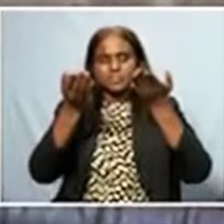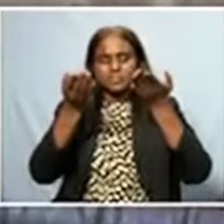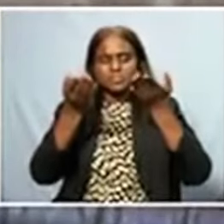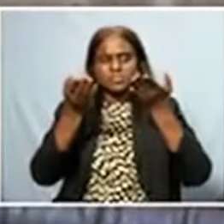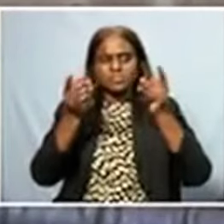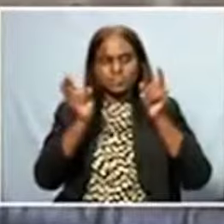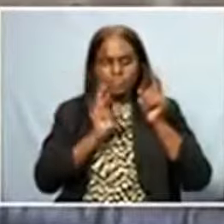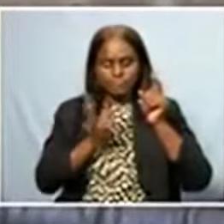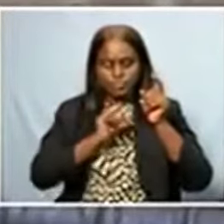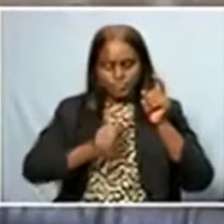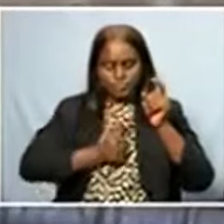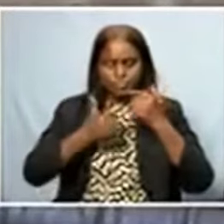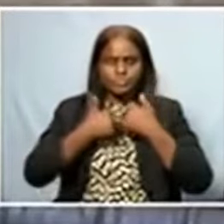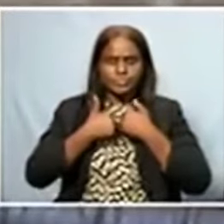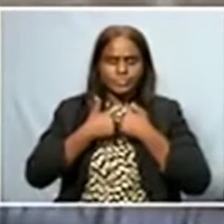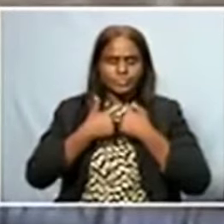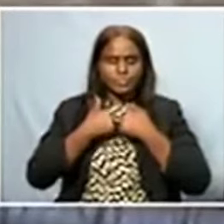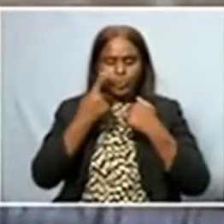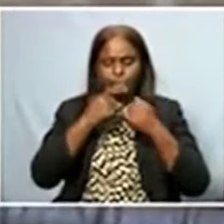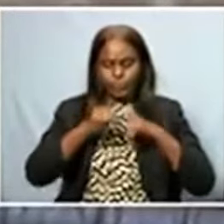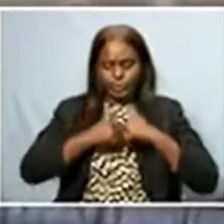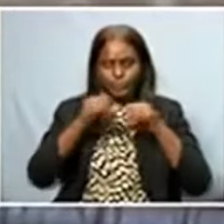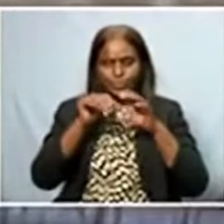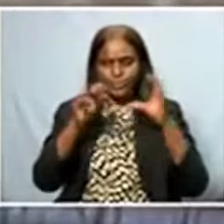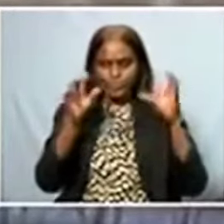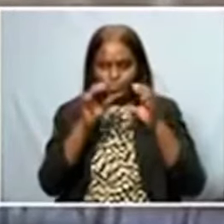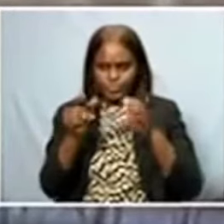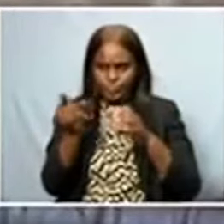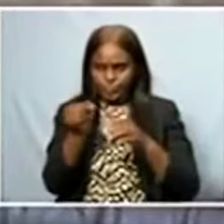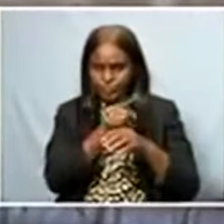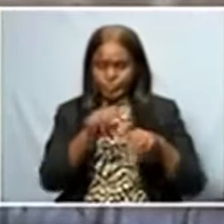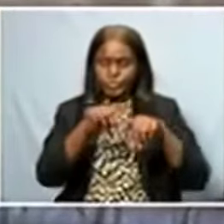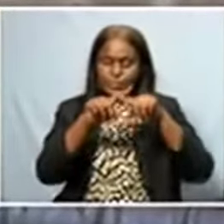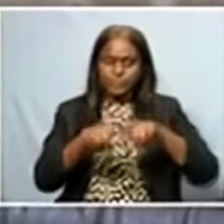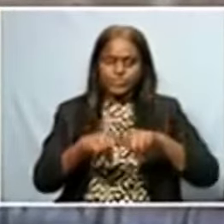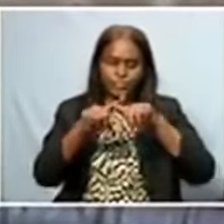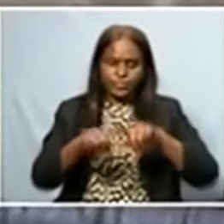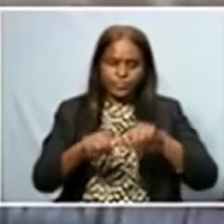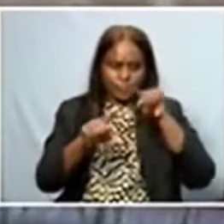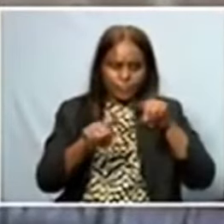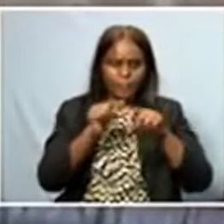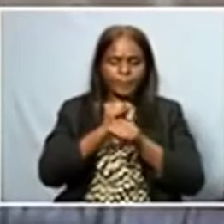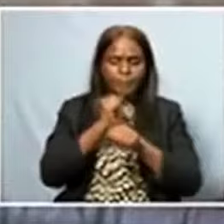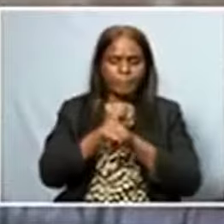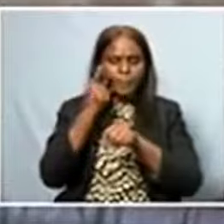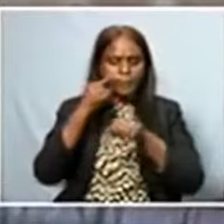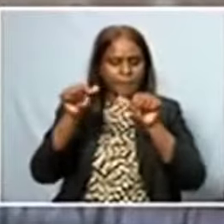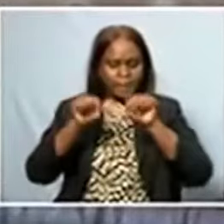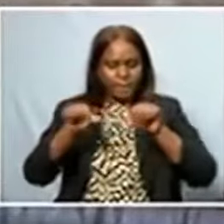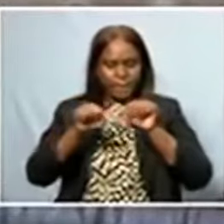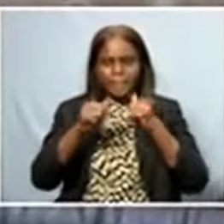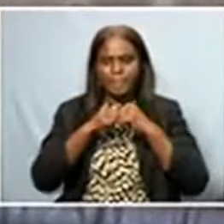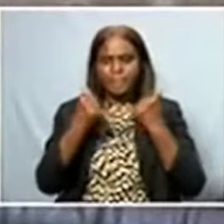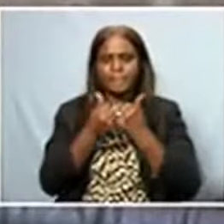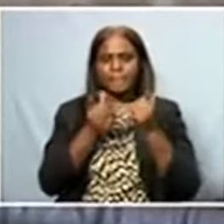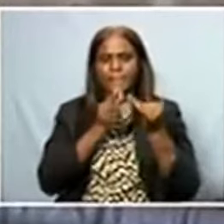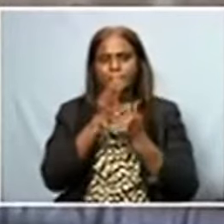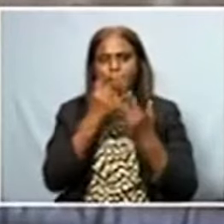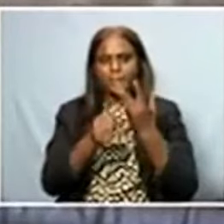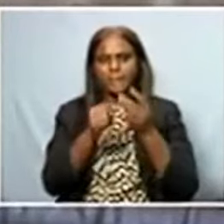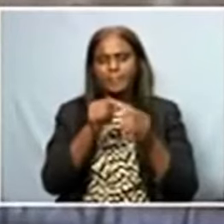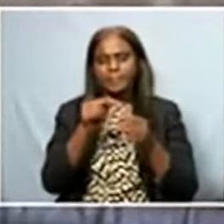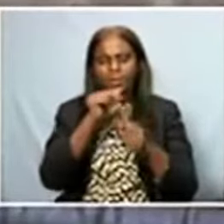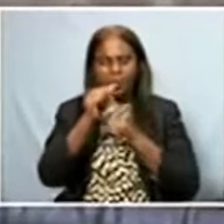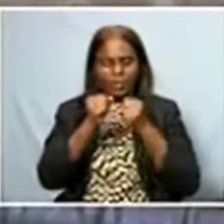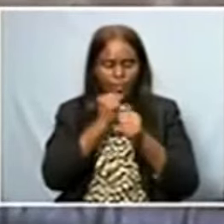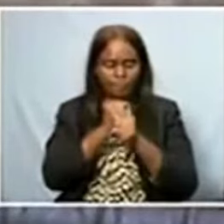And we, who belong to the committees that depend on the work of the Auditor General through the annual reports that